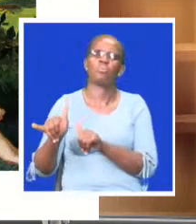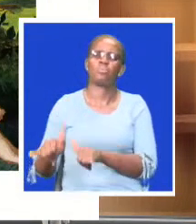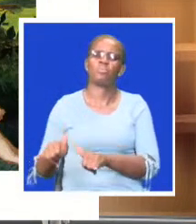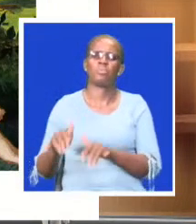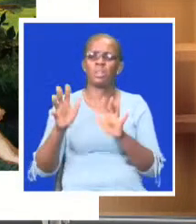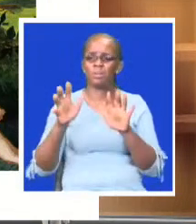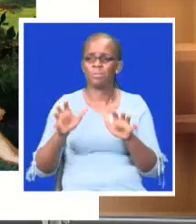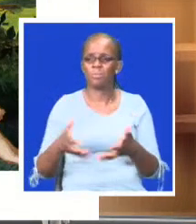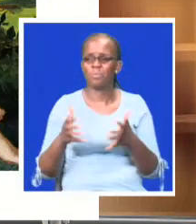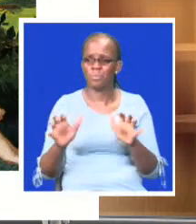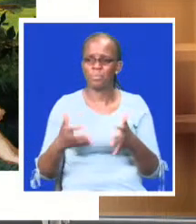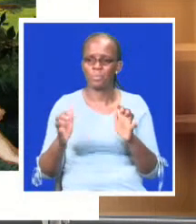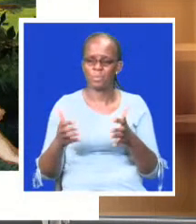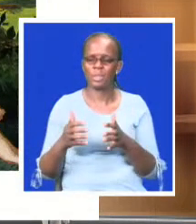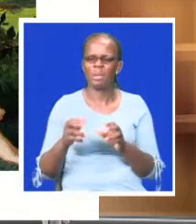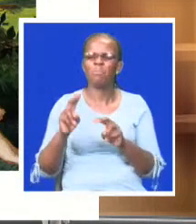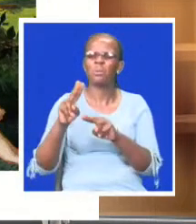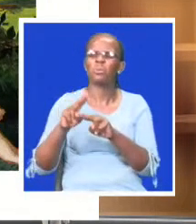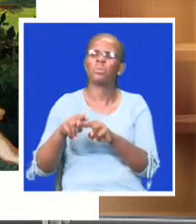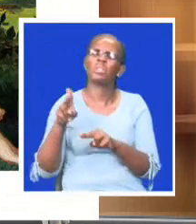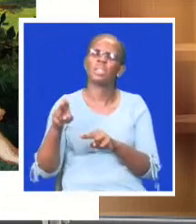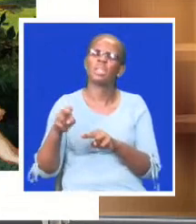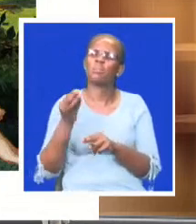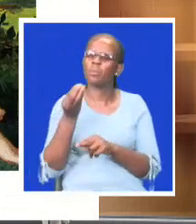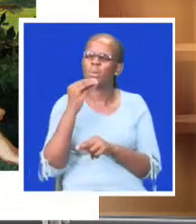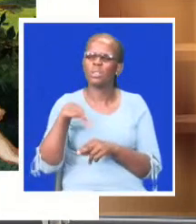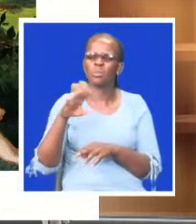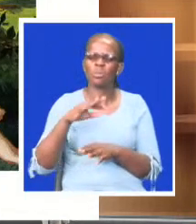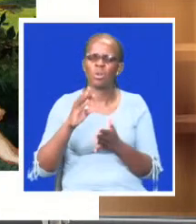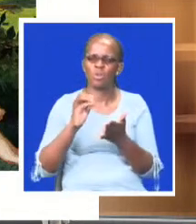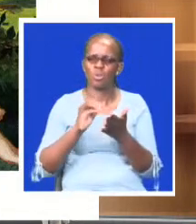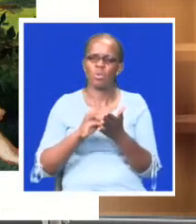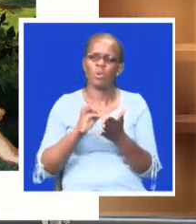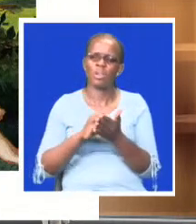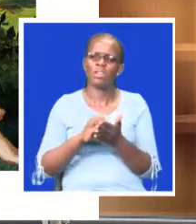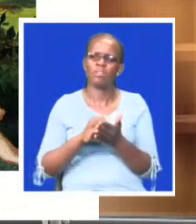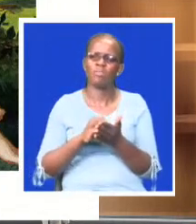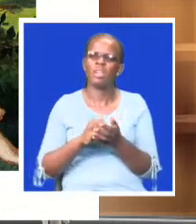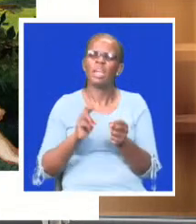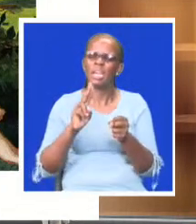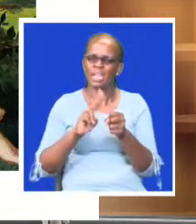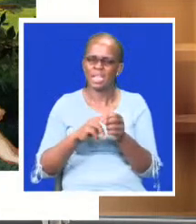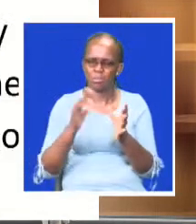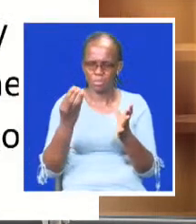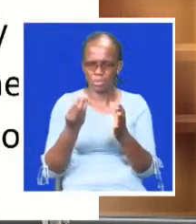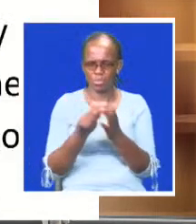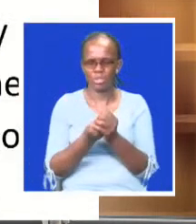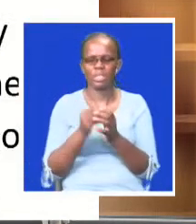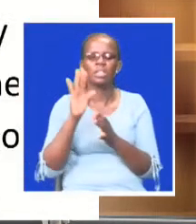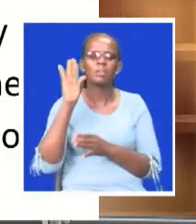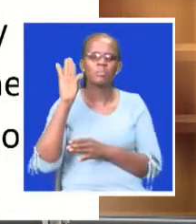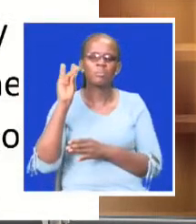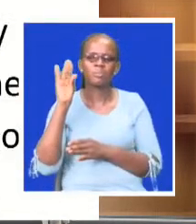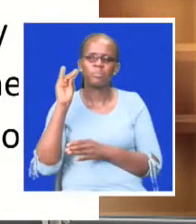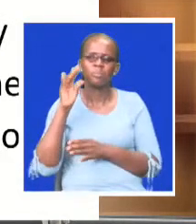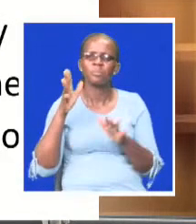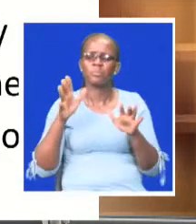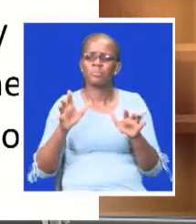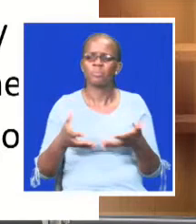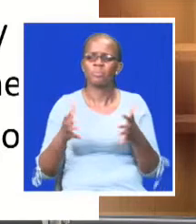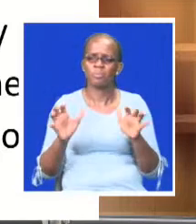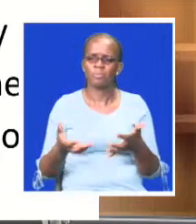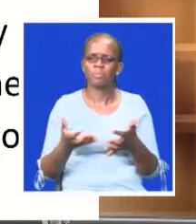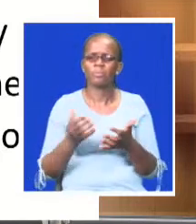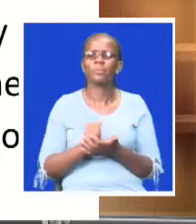can tilt it. Adam and Eve are with the animals in the garden. Okay,